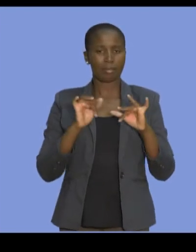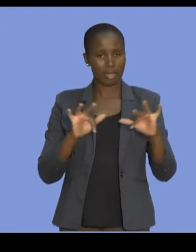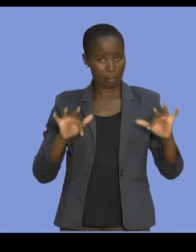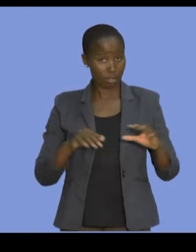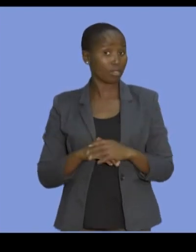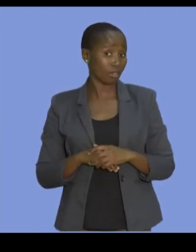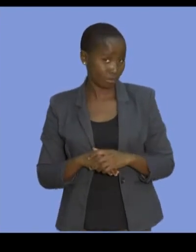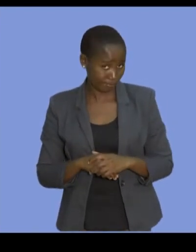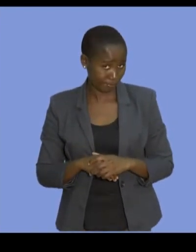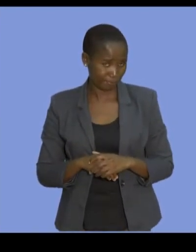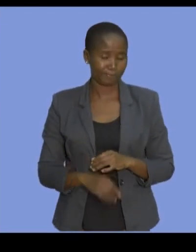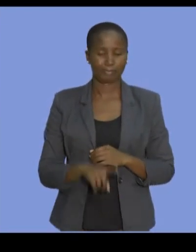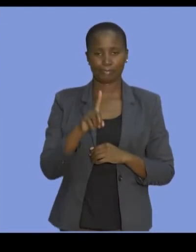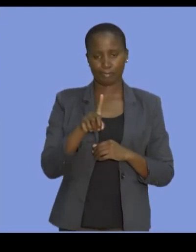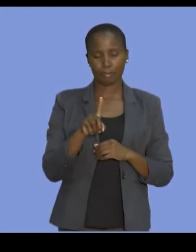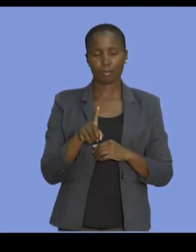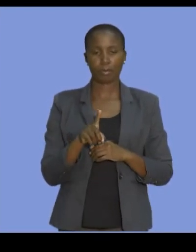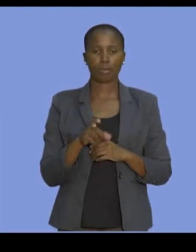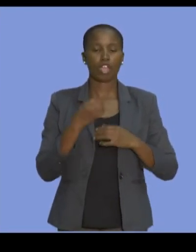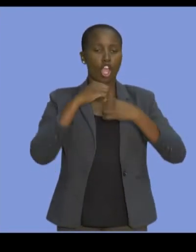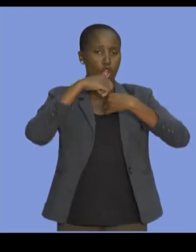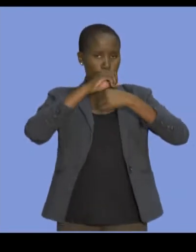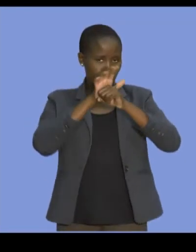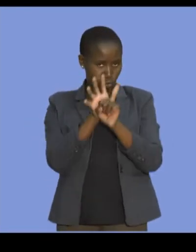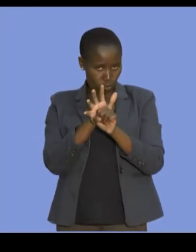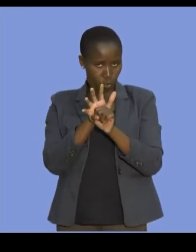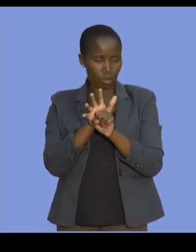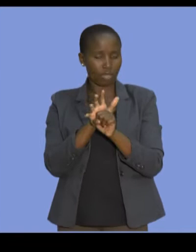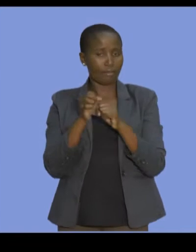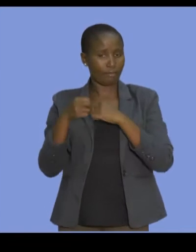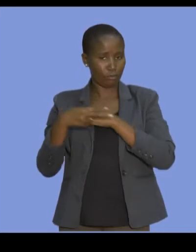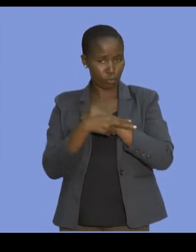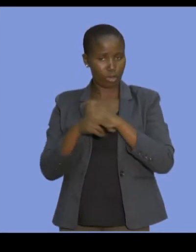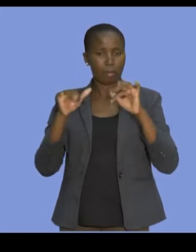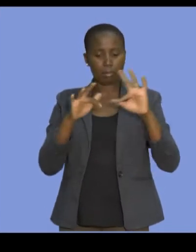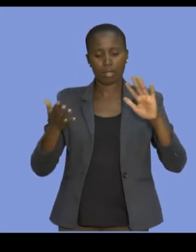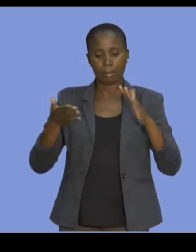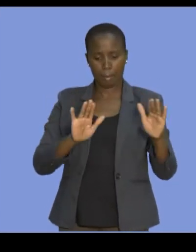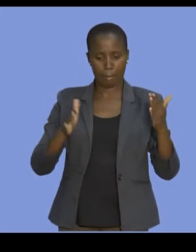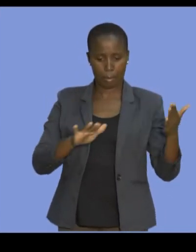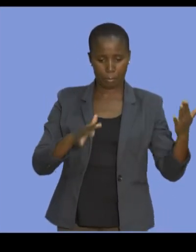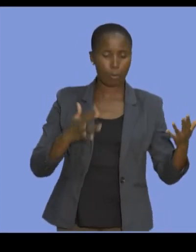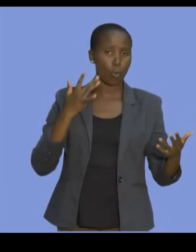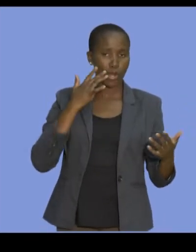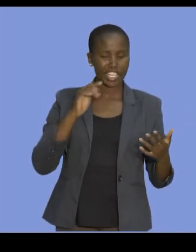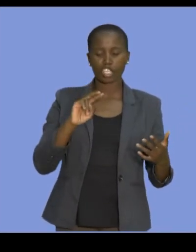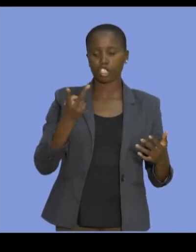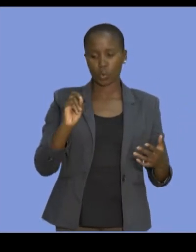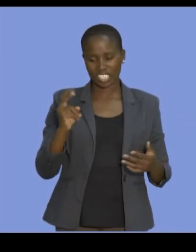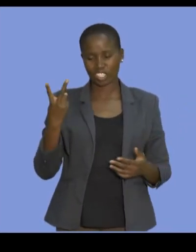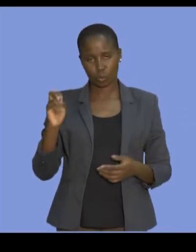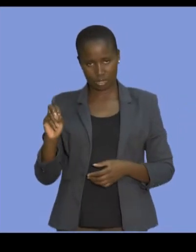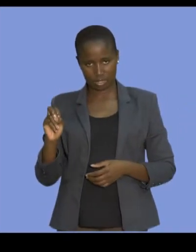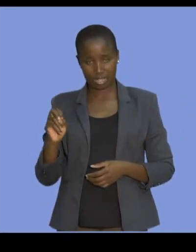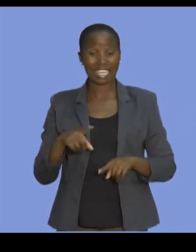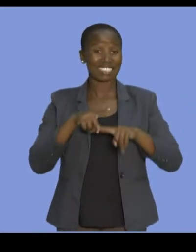of coronavirus, the COVID-19 death in South Africa in 2020 by age. The